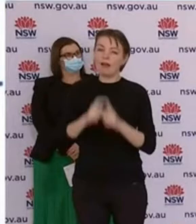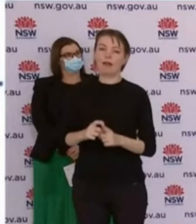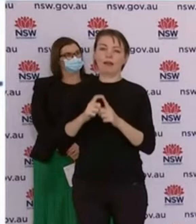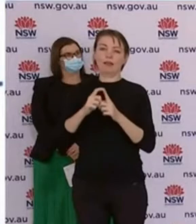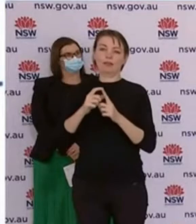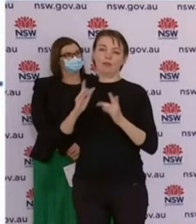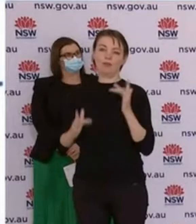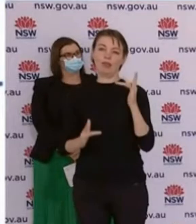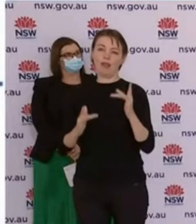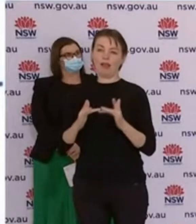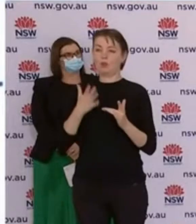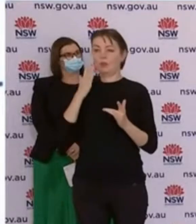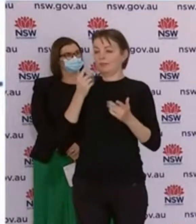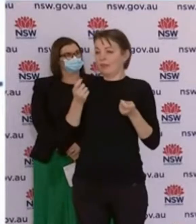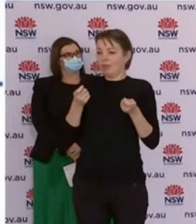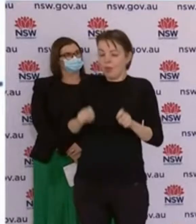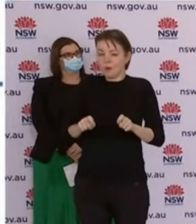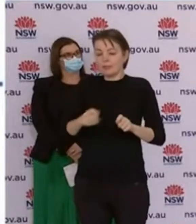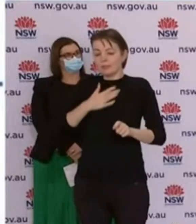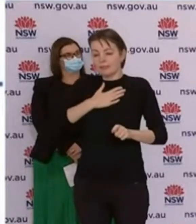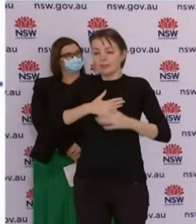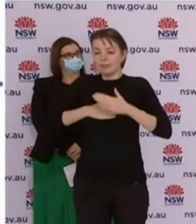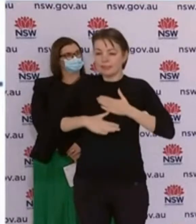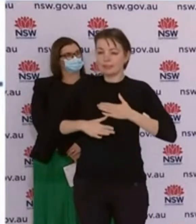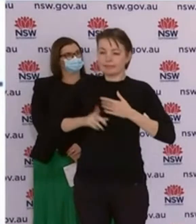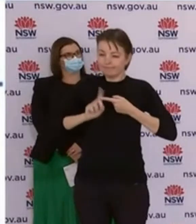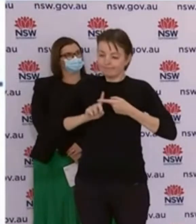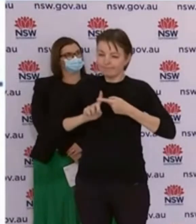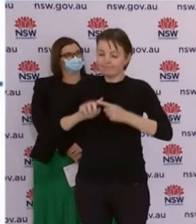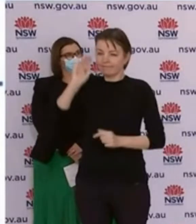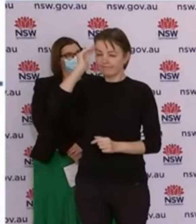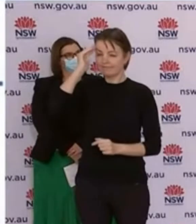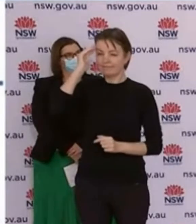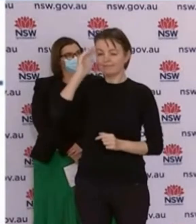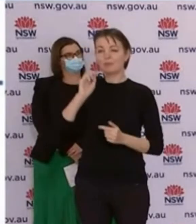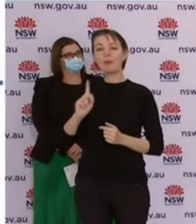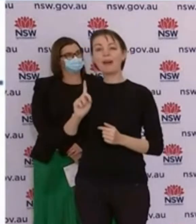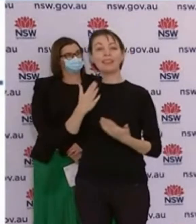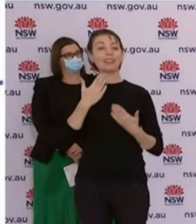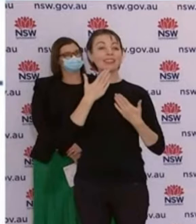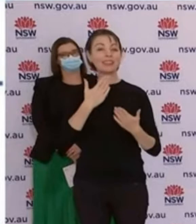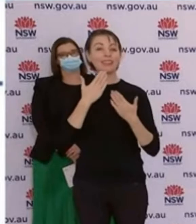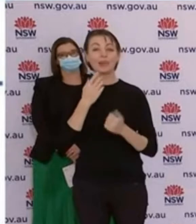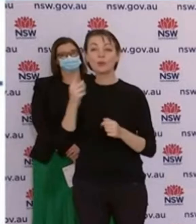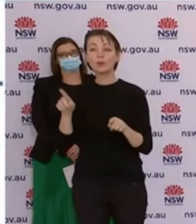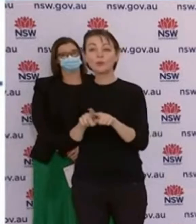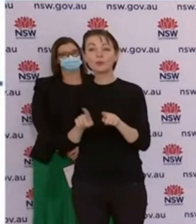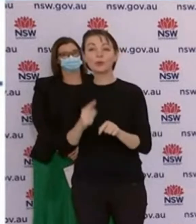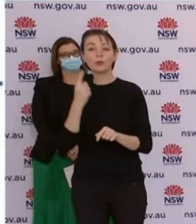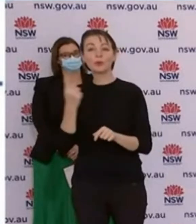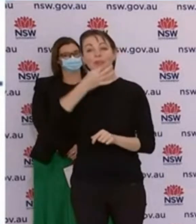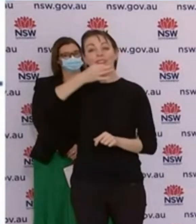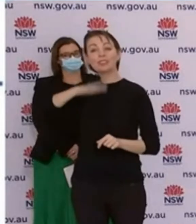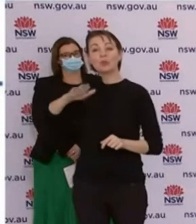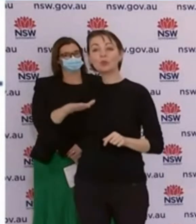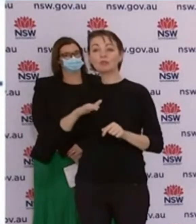those things during the lockdown to keep us going. And I just want to say how much we appreciate it. And can I also thank all the children who've been writing to me, talking to me about